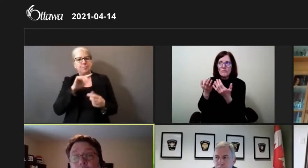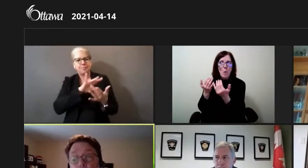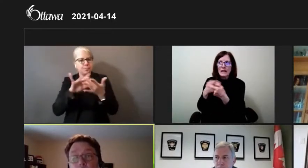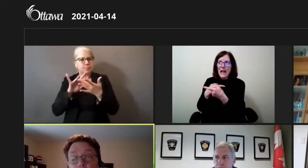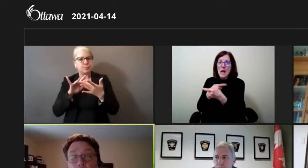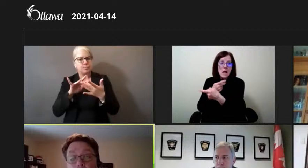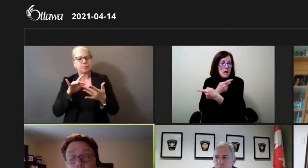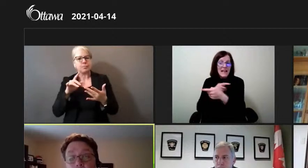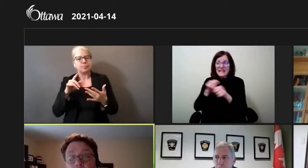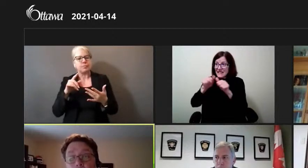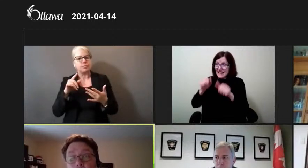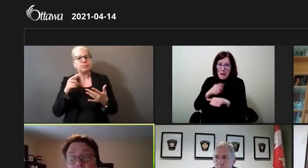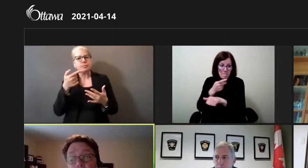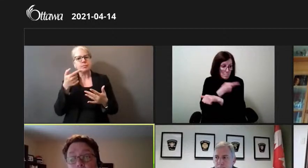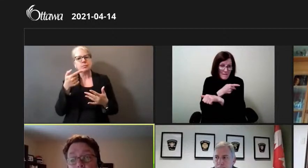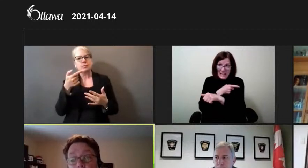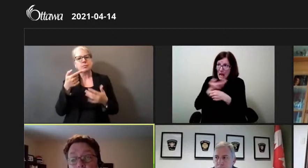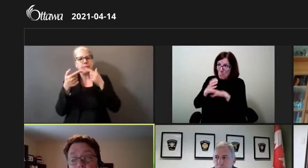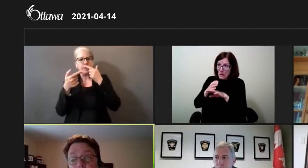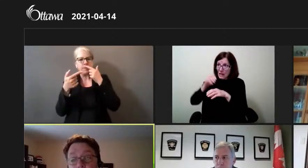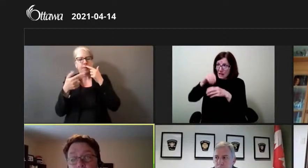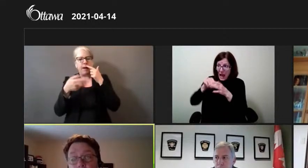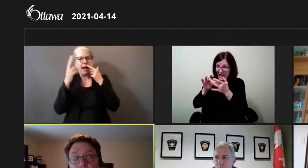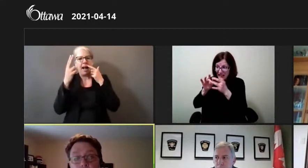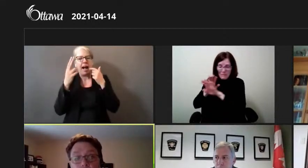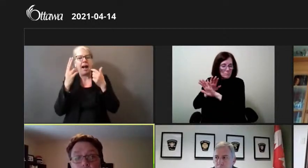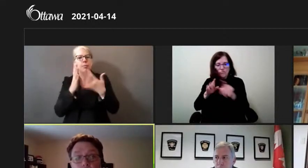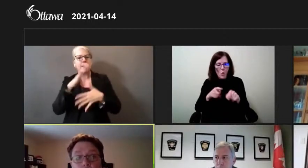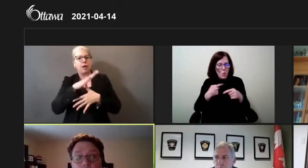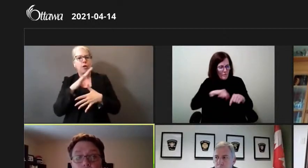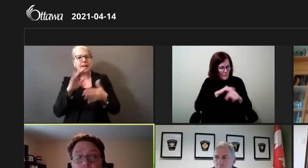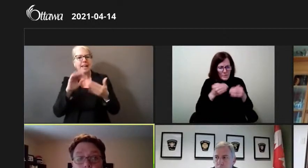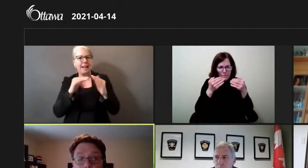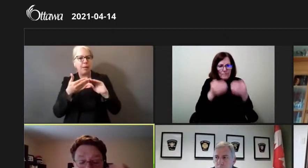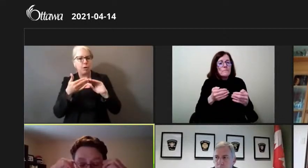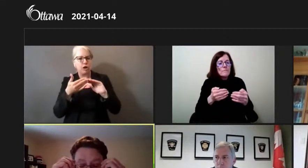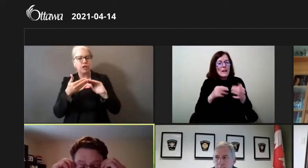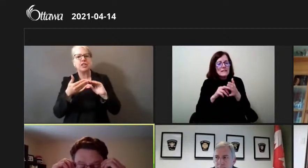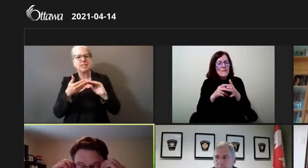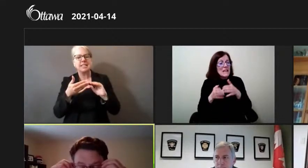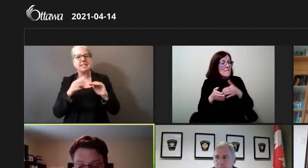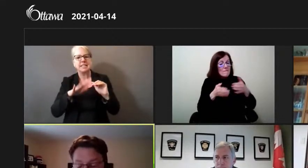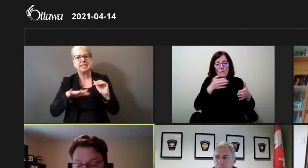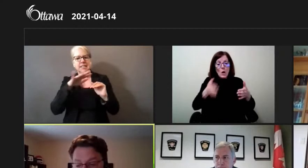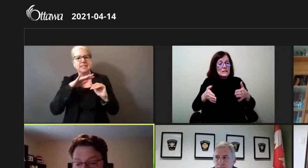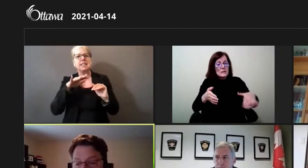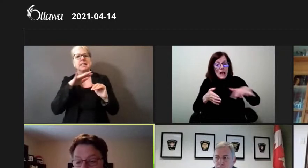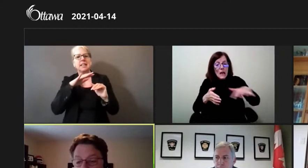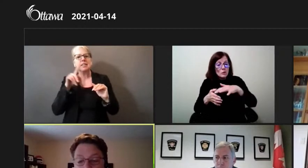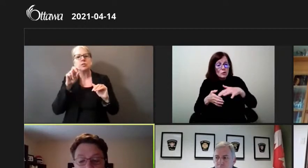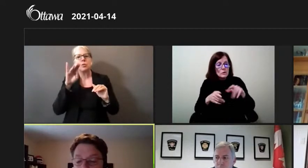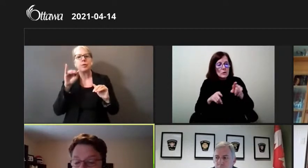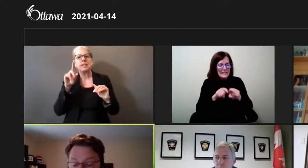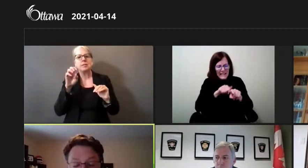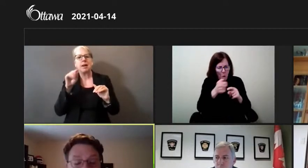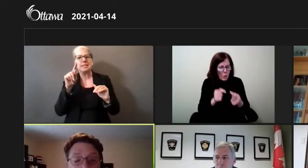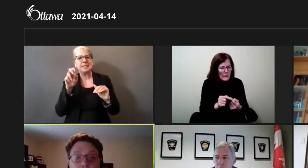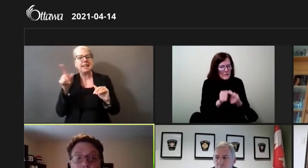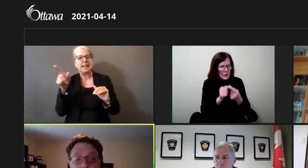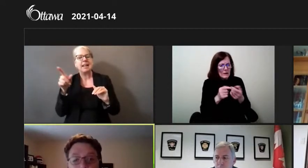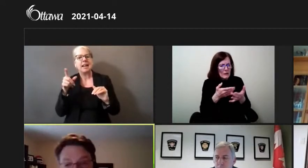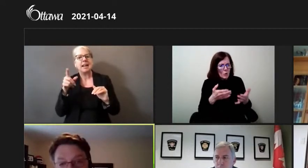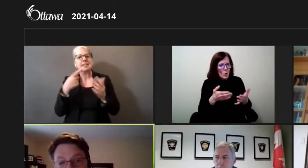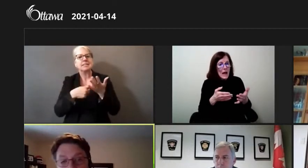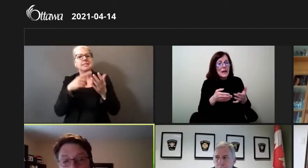on the 21 high priority neighborhoods. You know, Tony DeMonte was just talking about the pop-ups